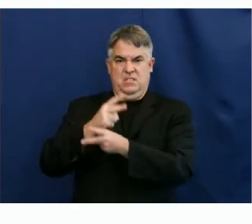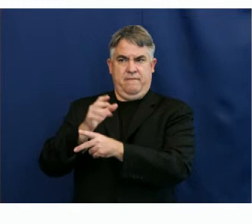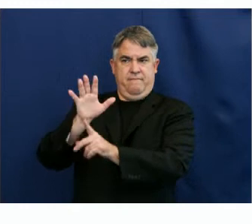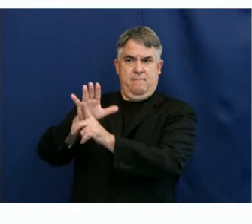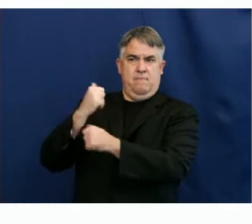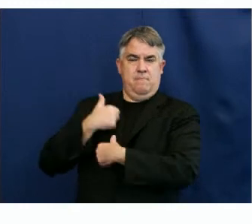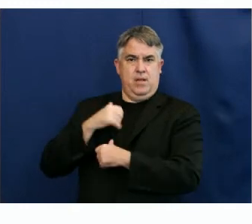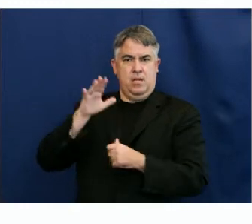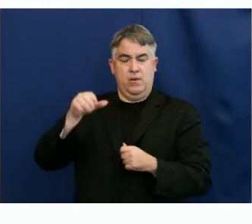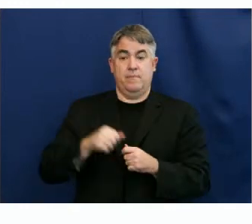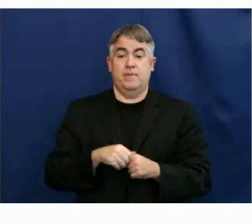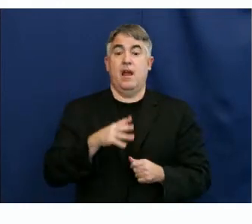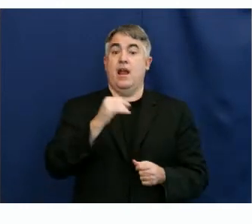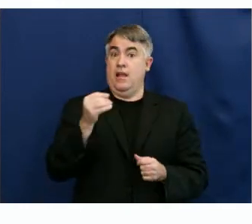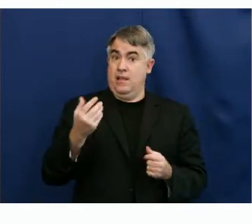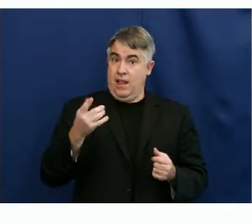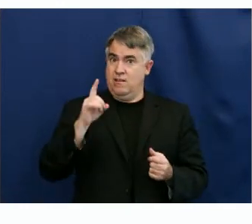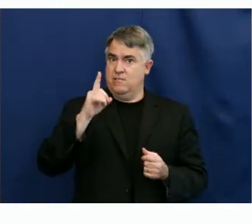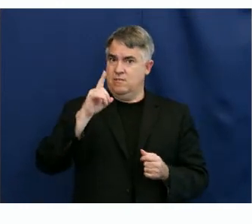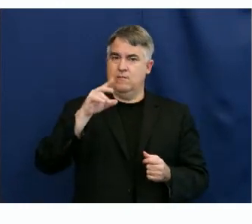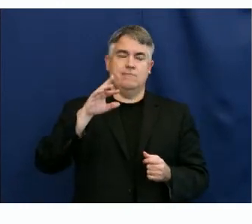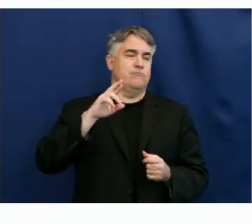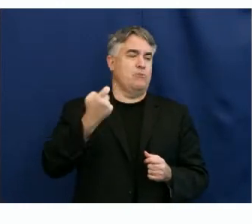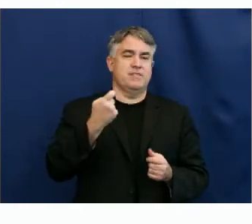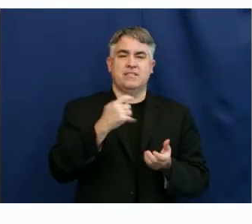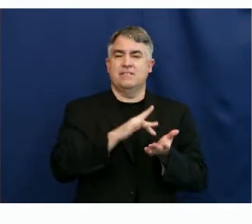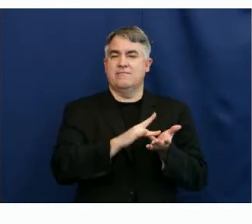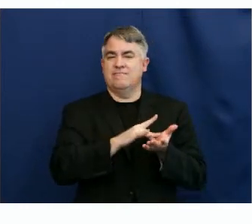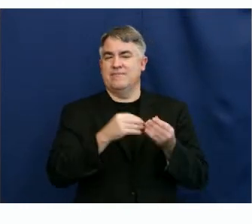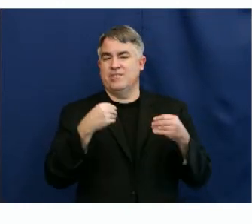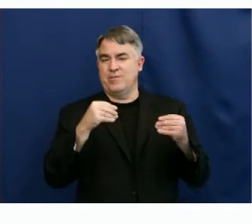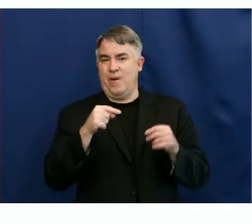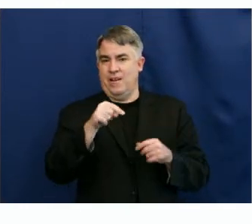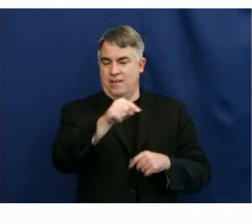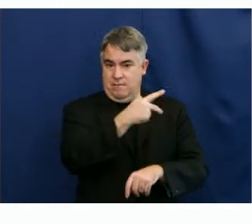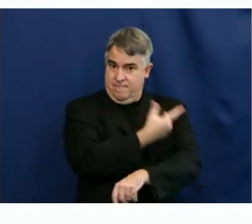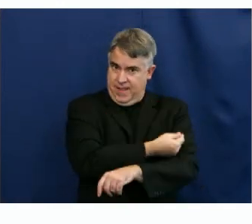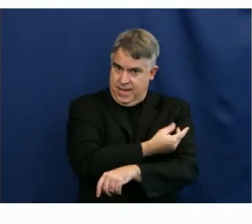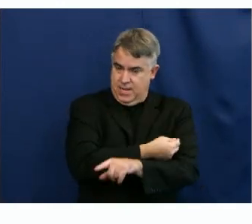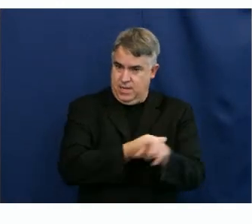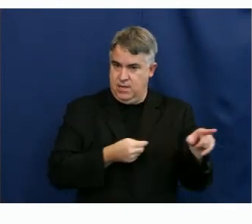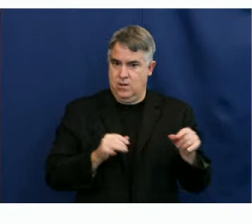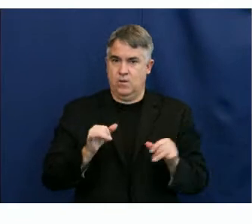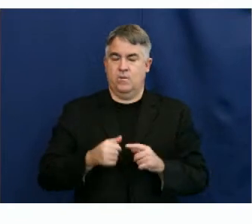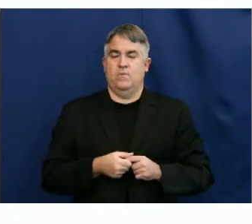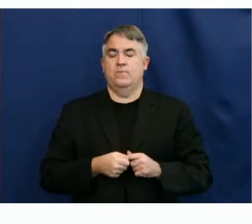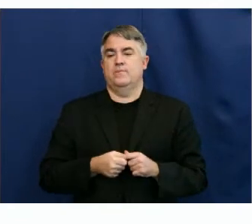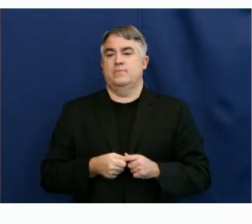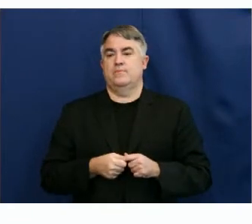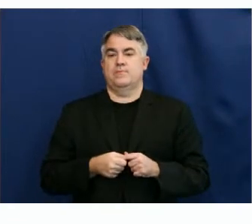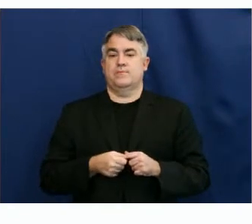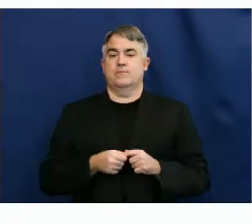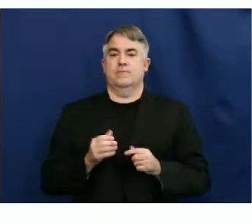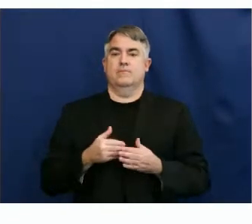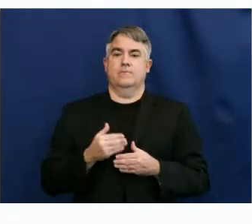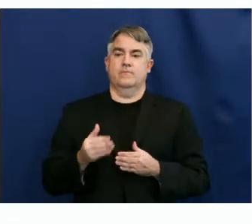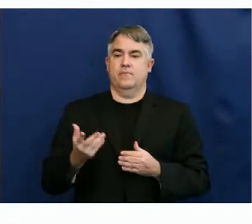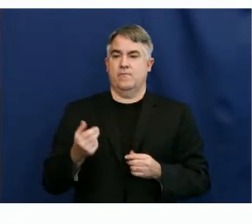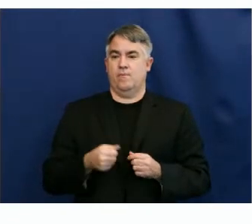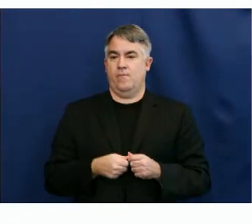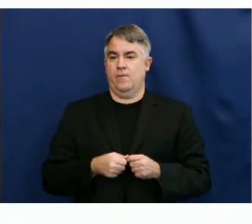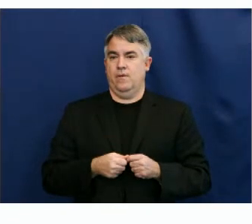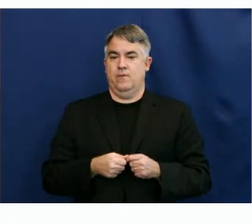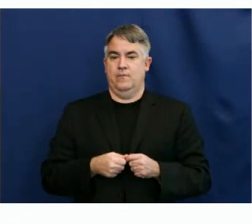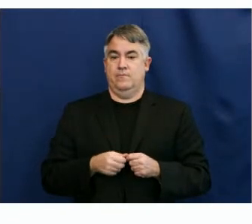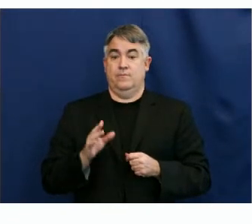are multiple input points, a very collaborative effort with people trying to administer vaccines. And on the next chart, you can just see a quick snapshot of